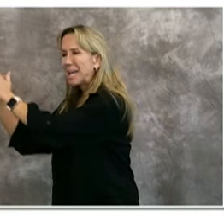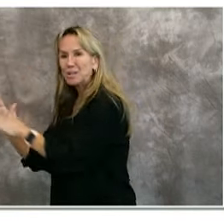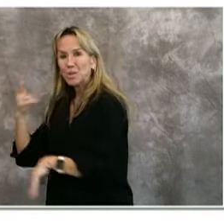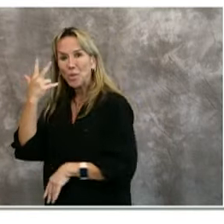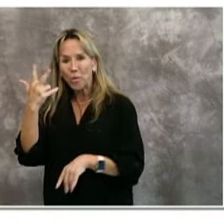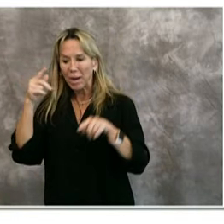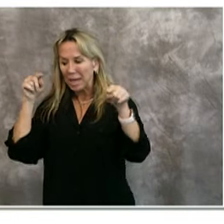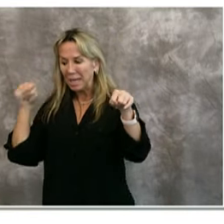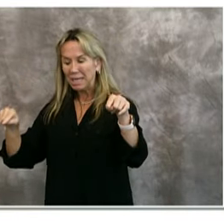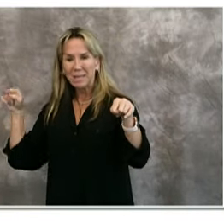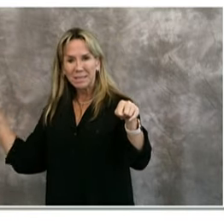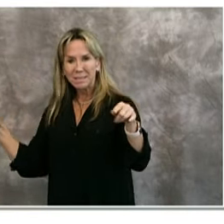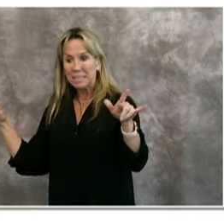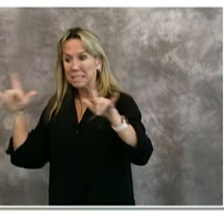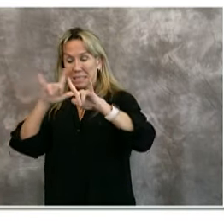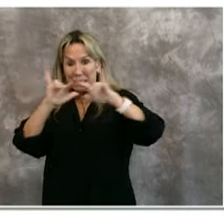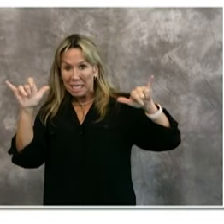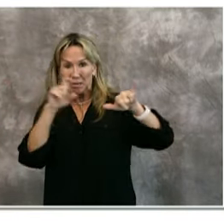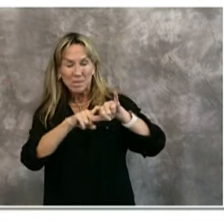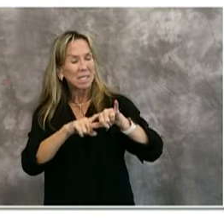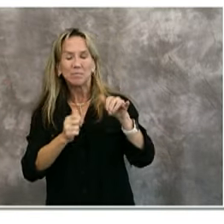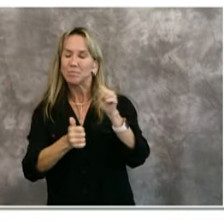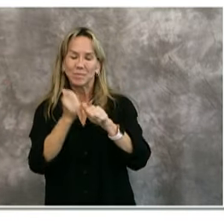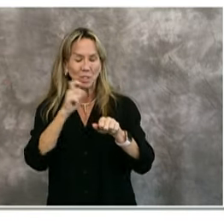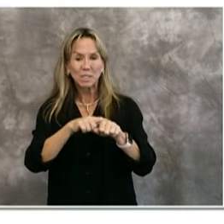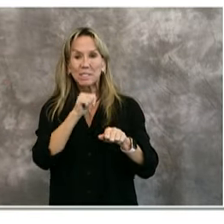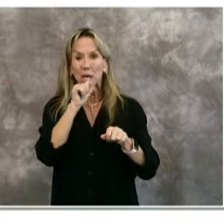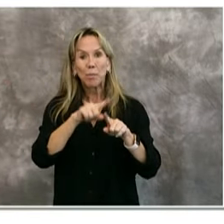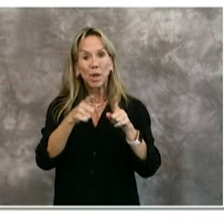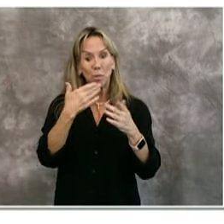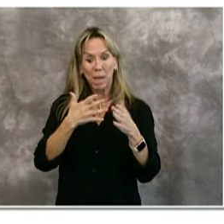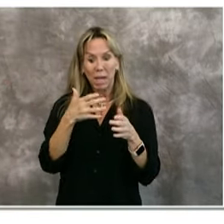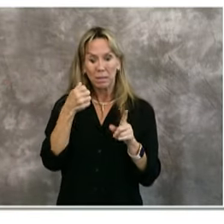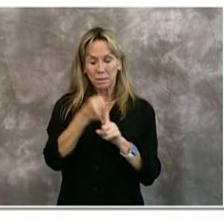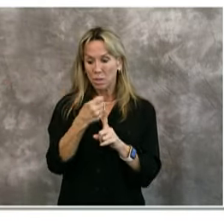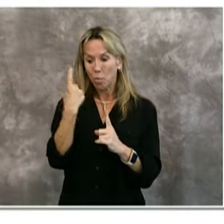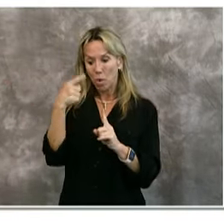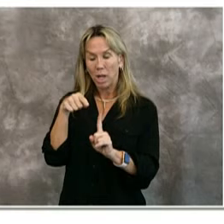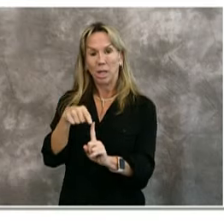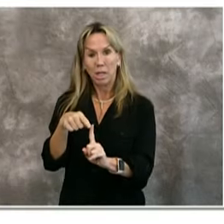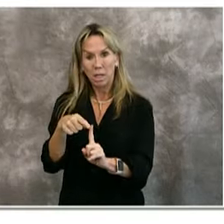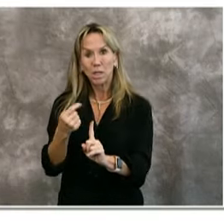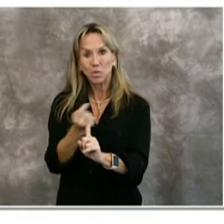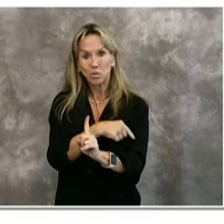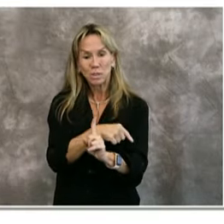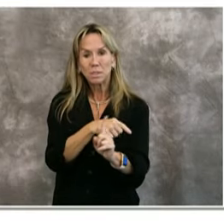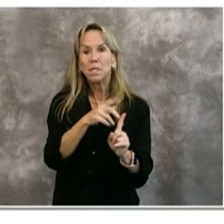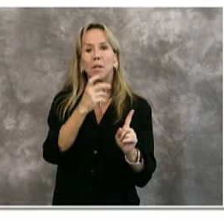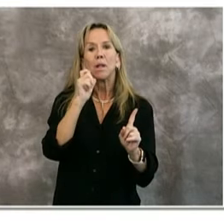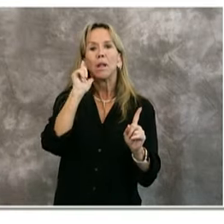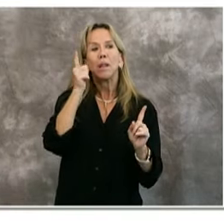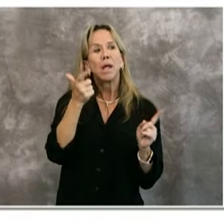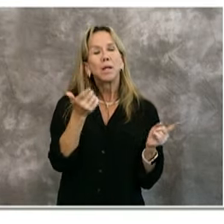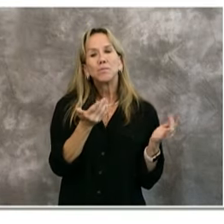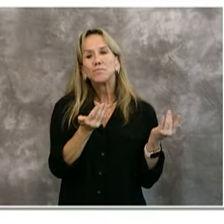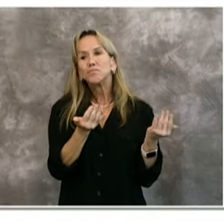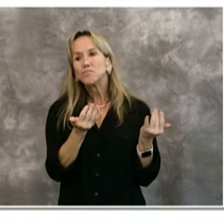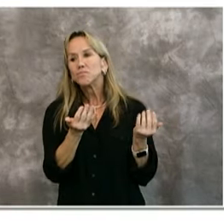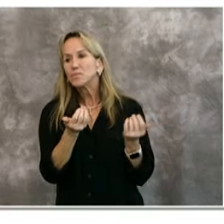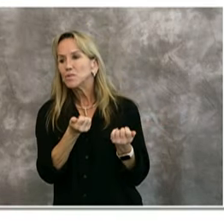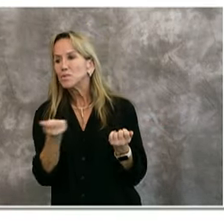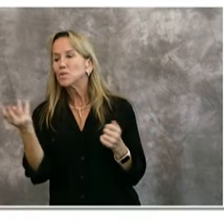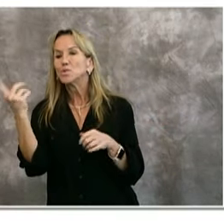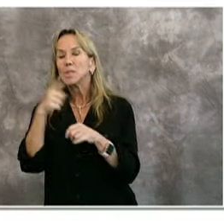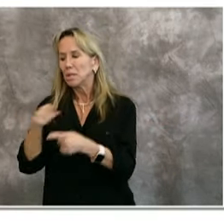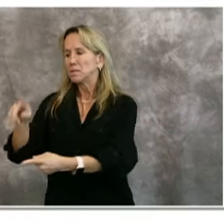case associated with any of these settings. And once there are 3 cases, then it is assigned to an outbreak team, and